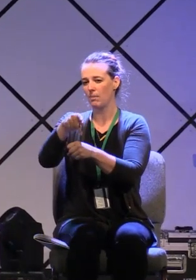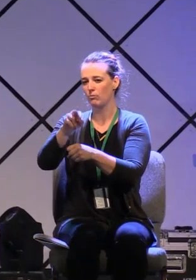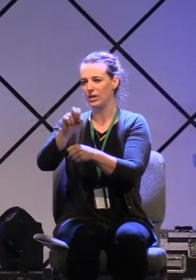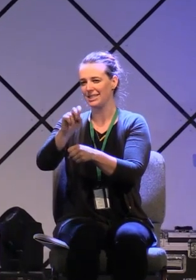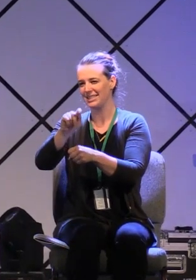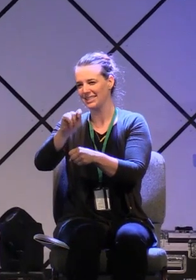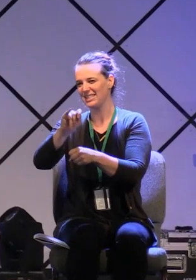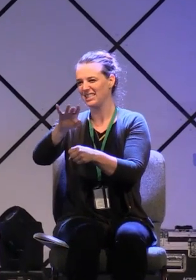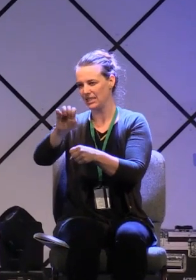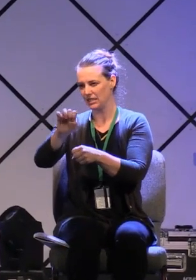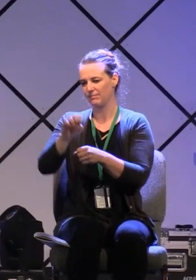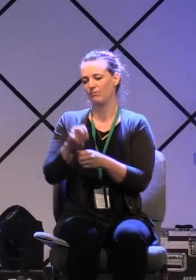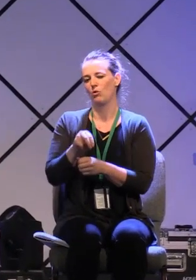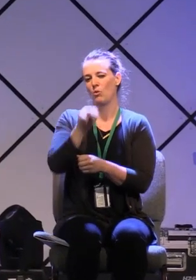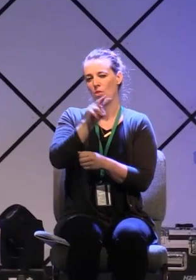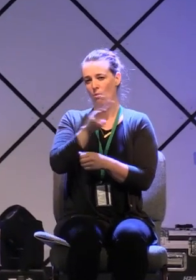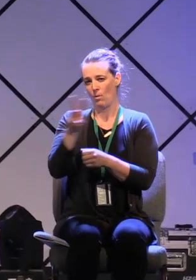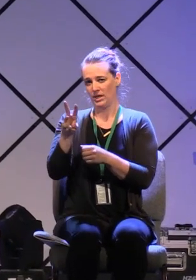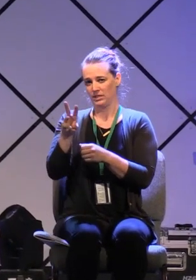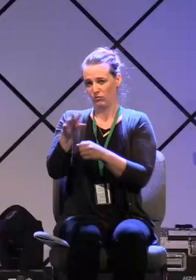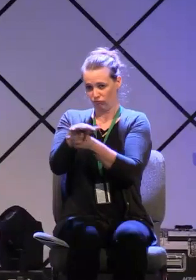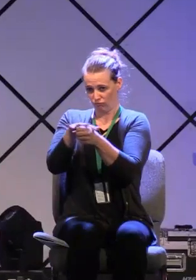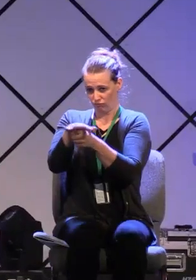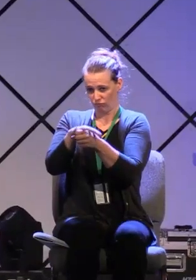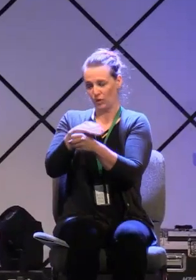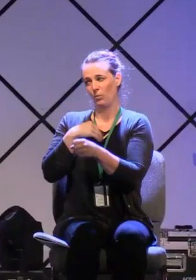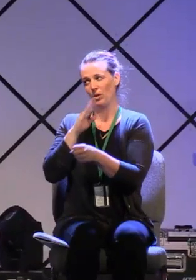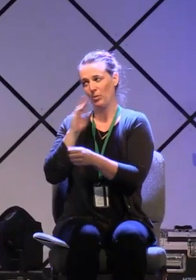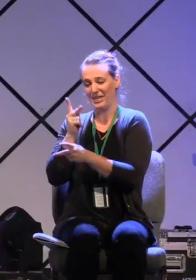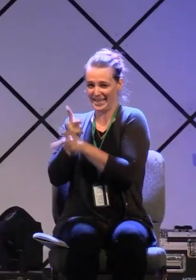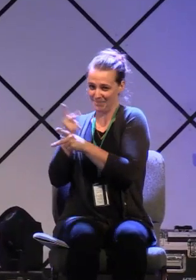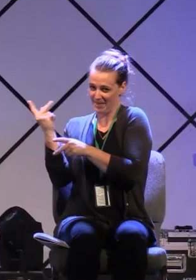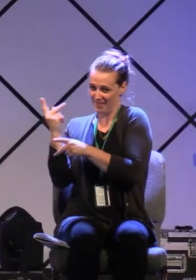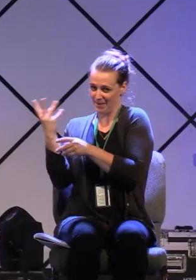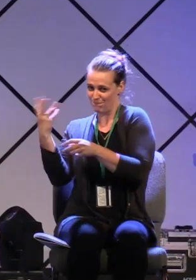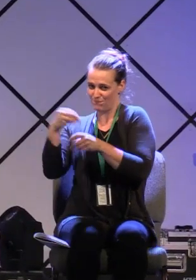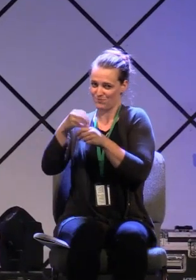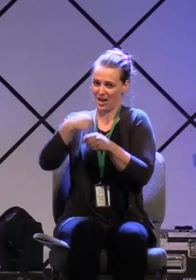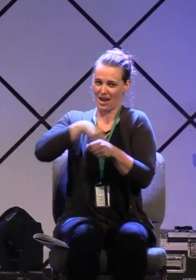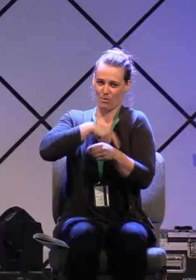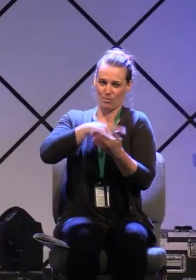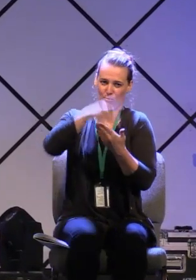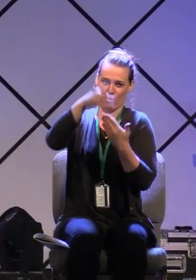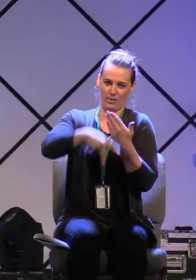The Northwest region is thrilled to be keeping both Kate and Troy as a part of our team.